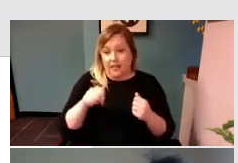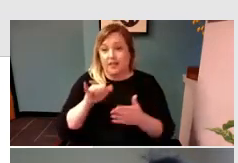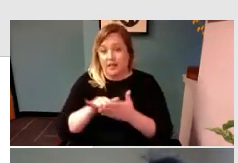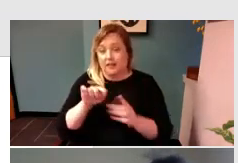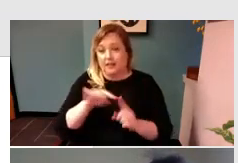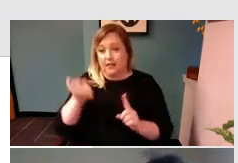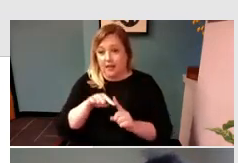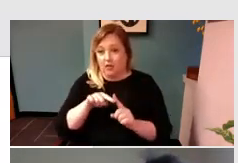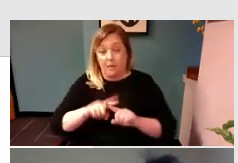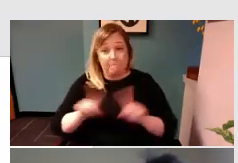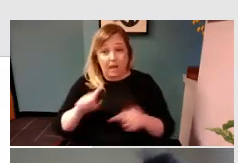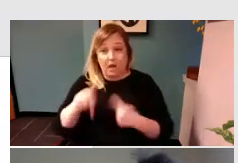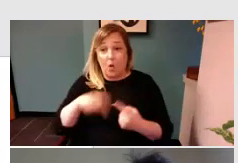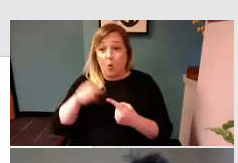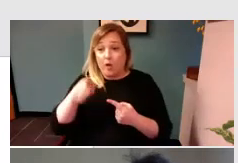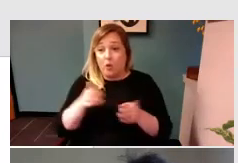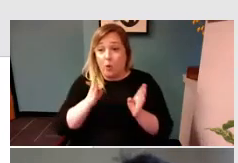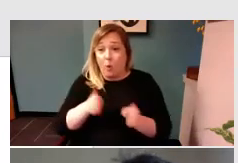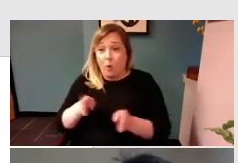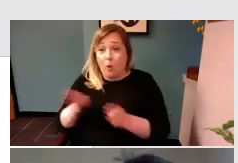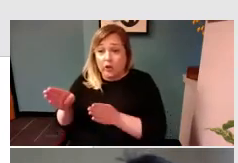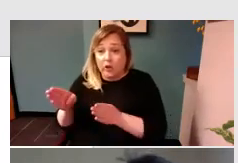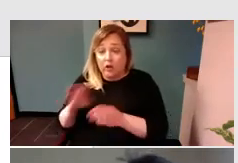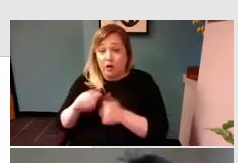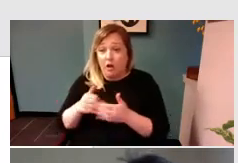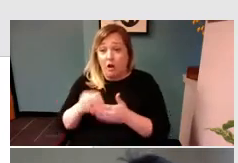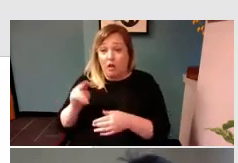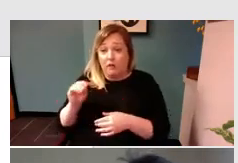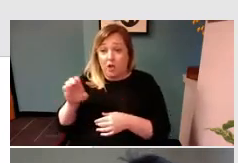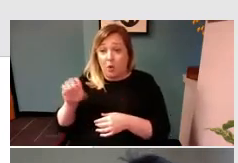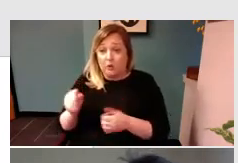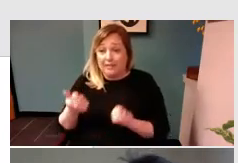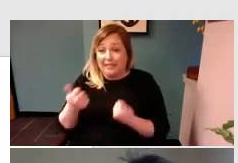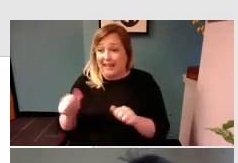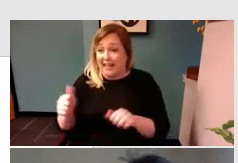any back edge will correspond to a particular cycle.